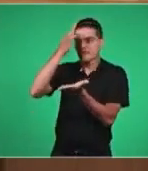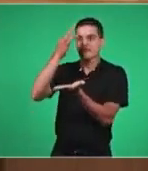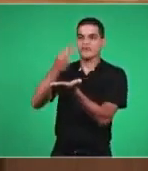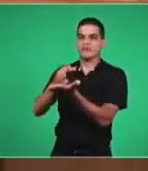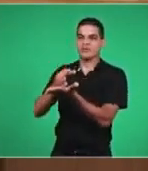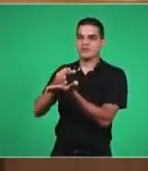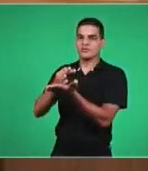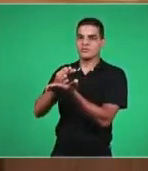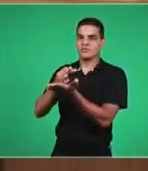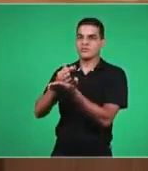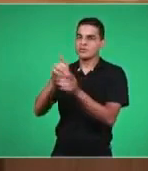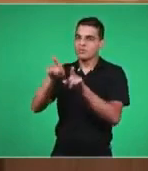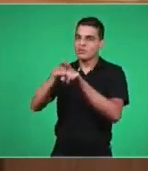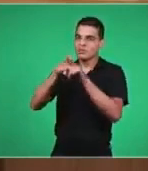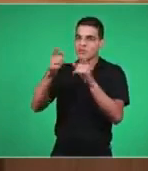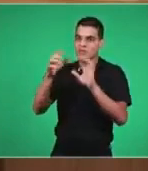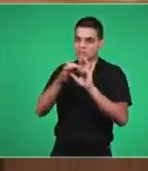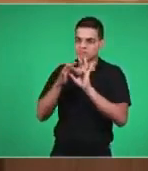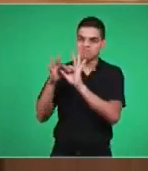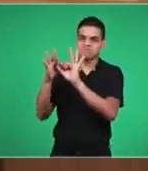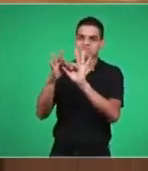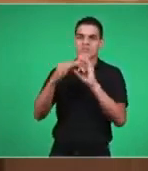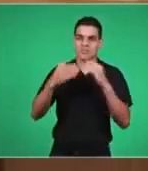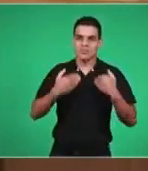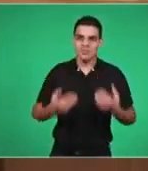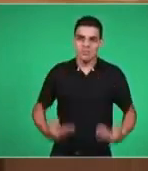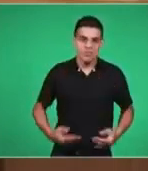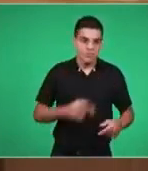we have a commitment with the body and with Christ.